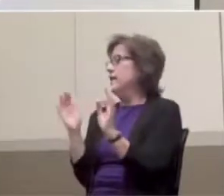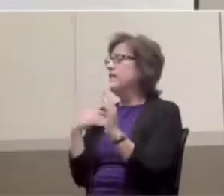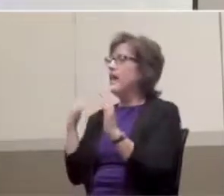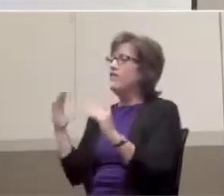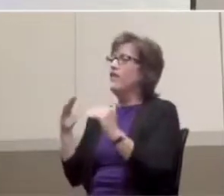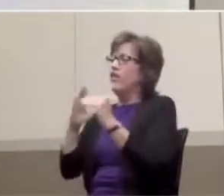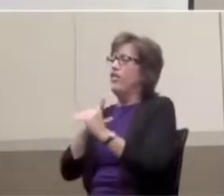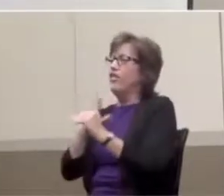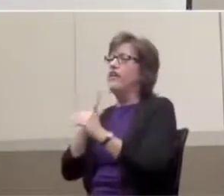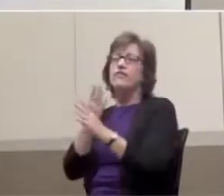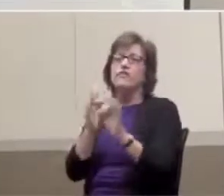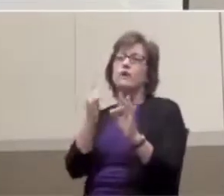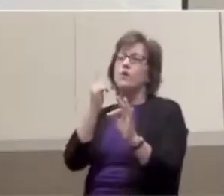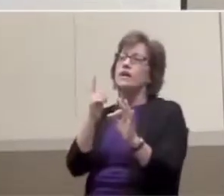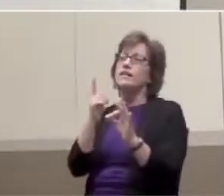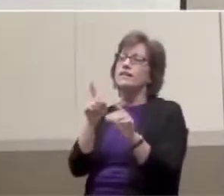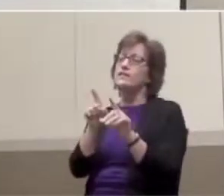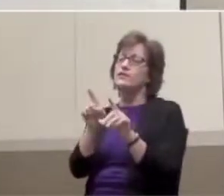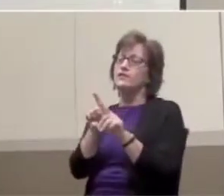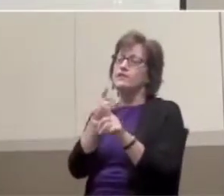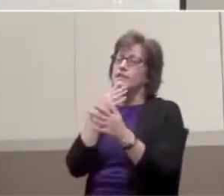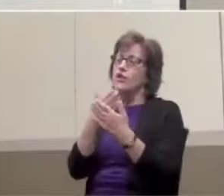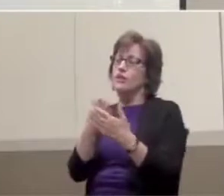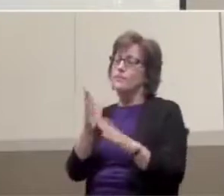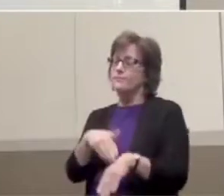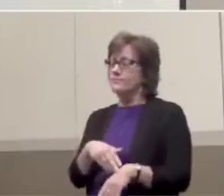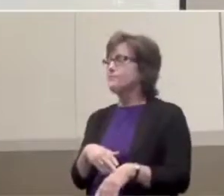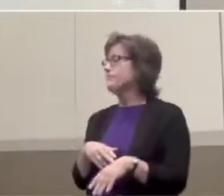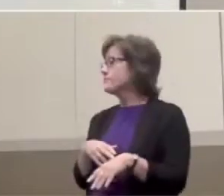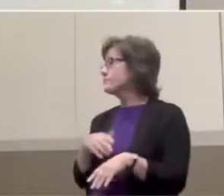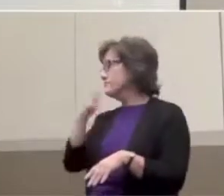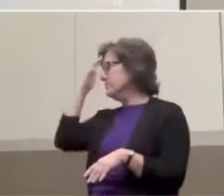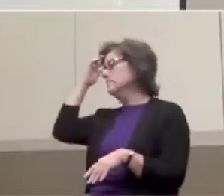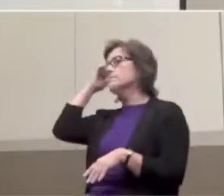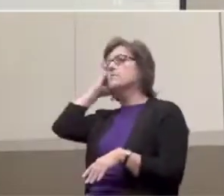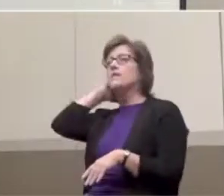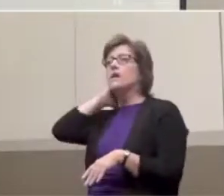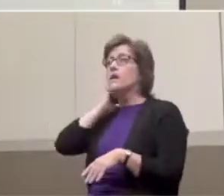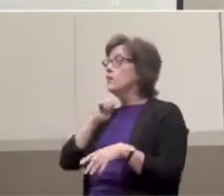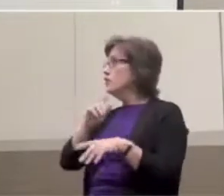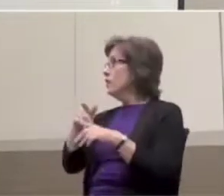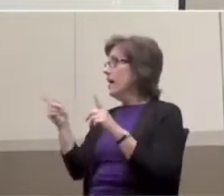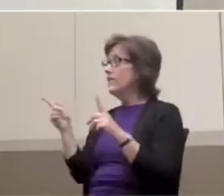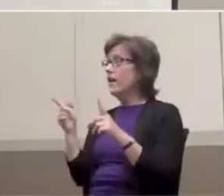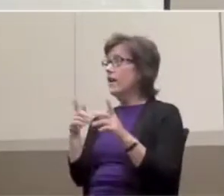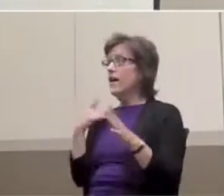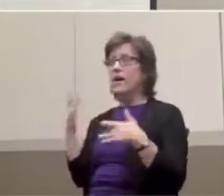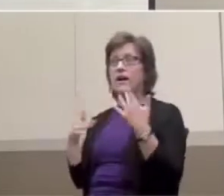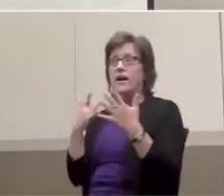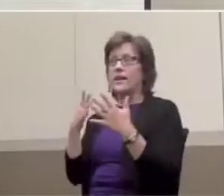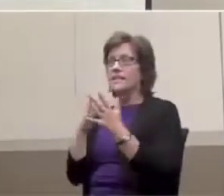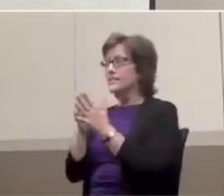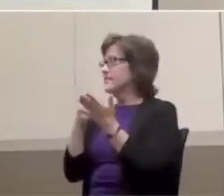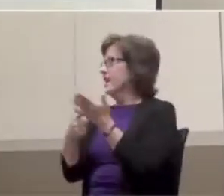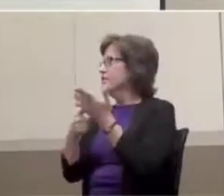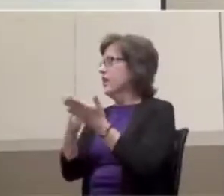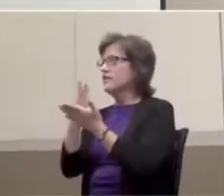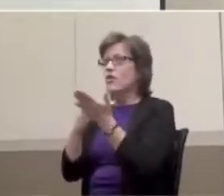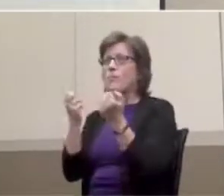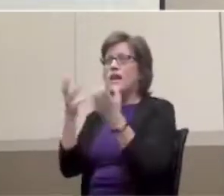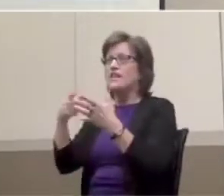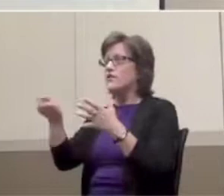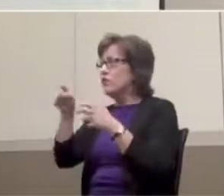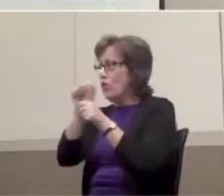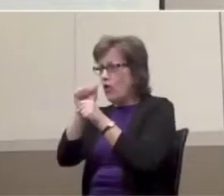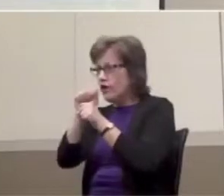works just as well. Okay, so you had a lively discussion. I saw many of you guys working very diligently. Would